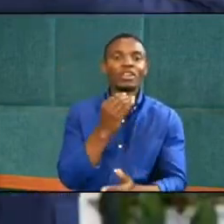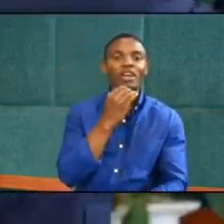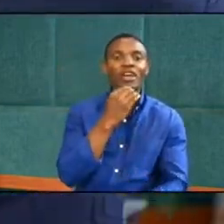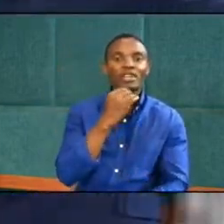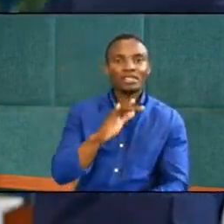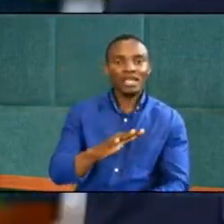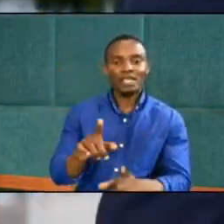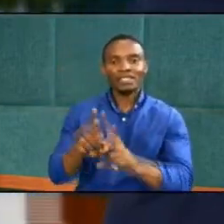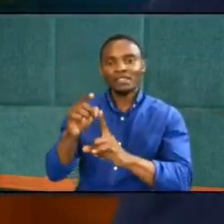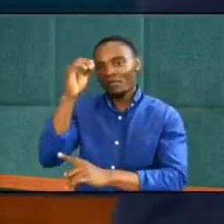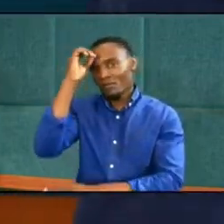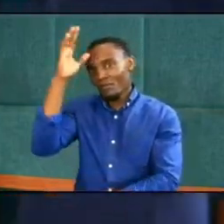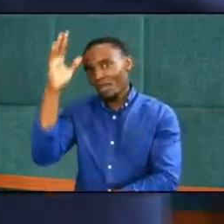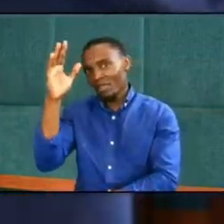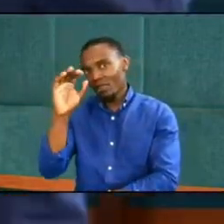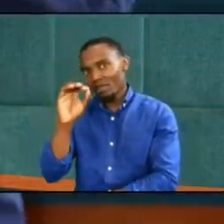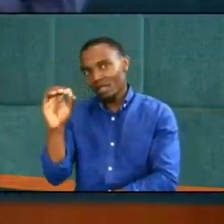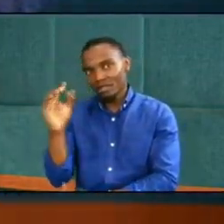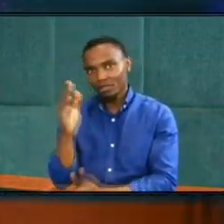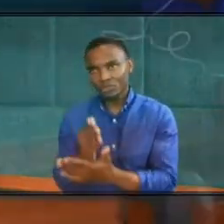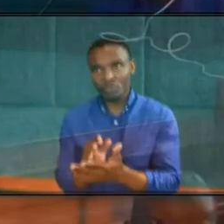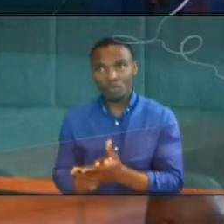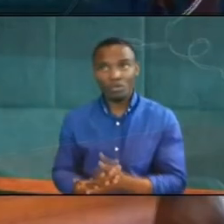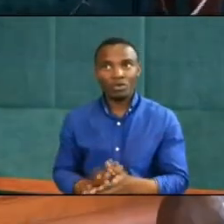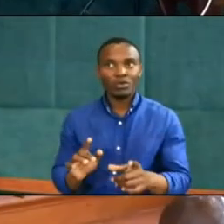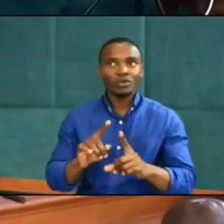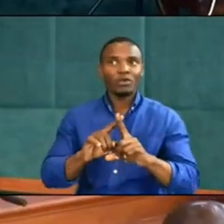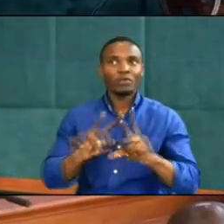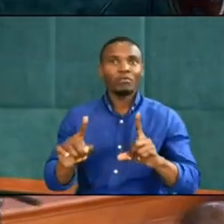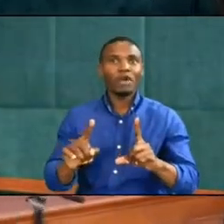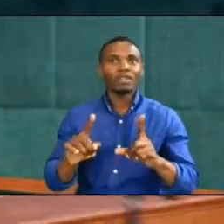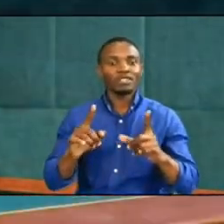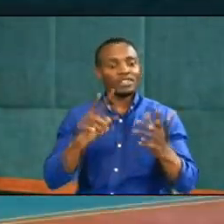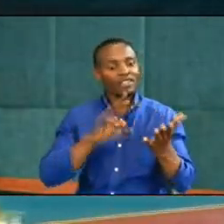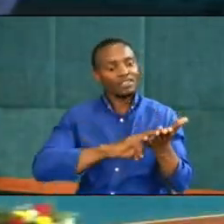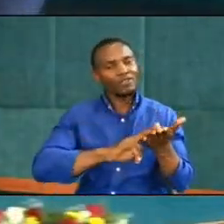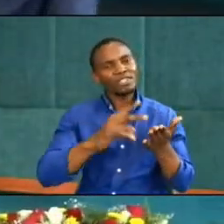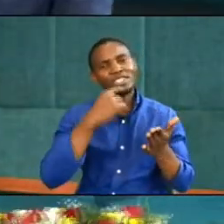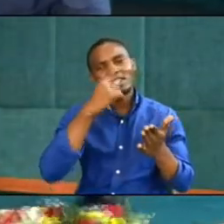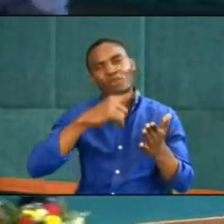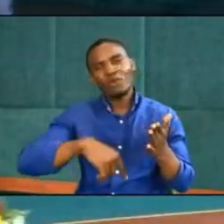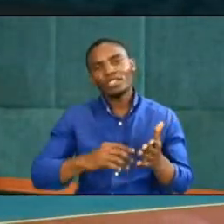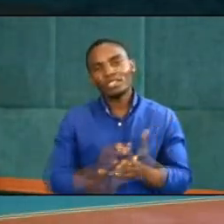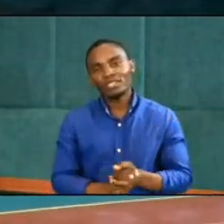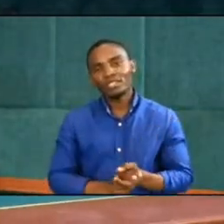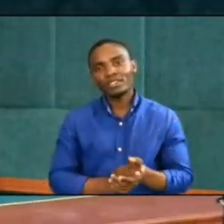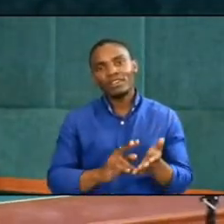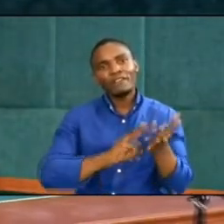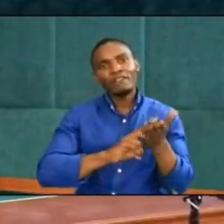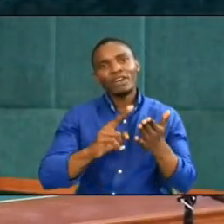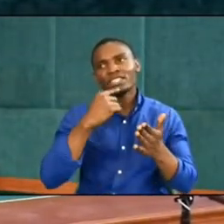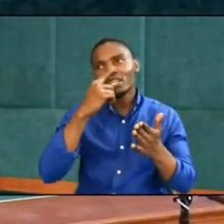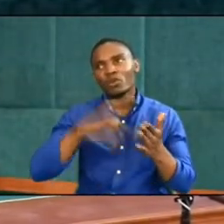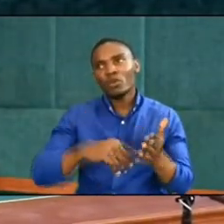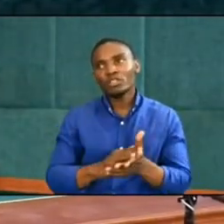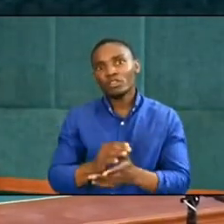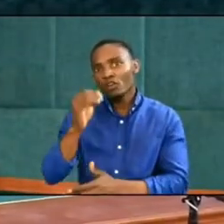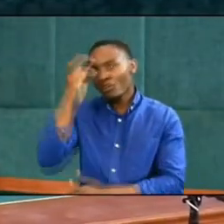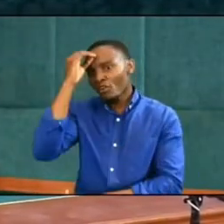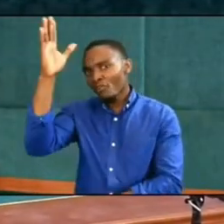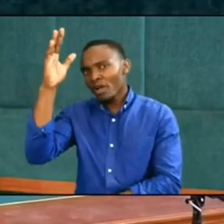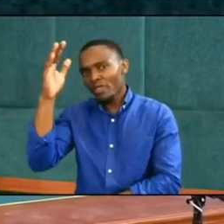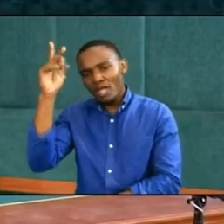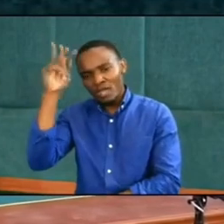Oh, but the text tells me that the Father, the text tells me that the Father has some